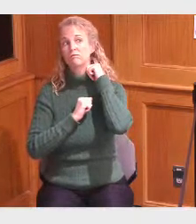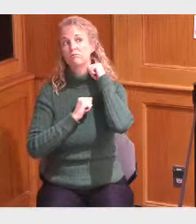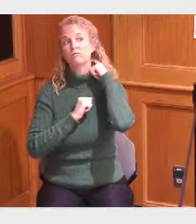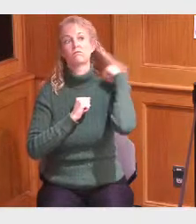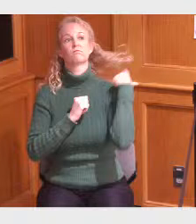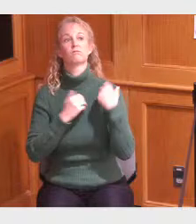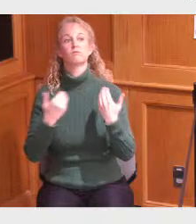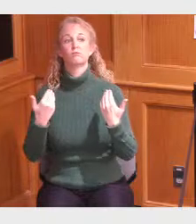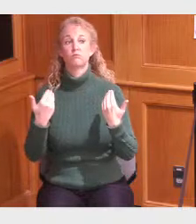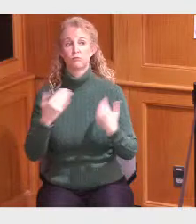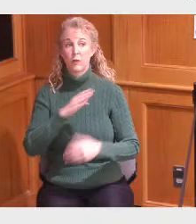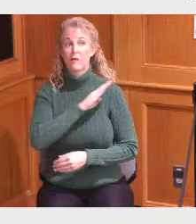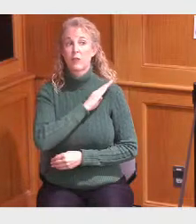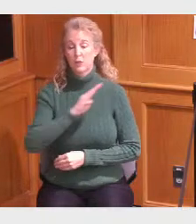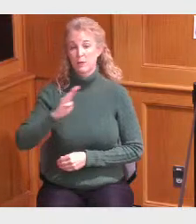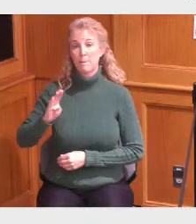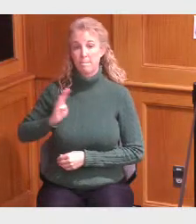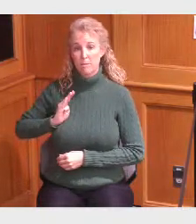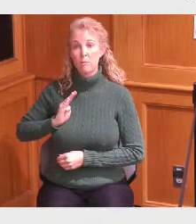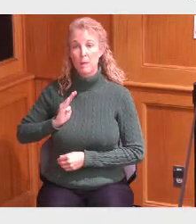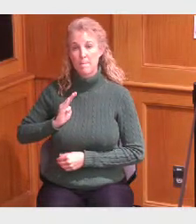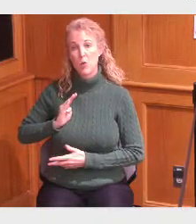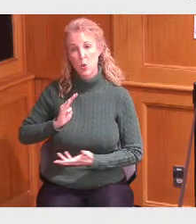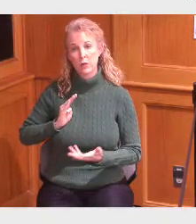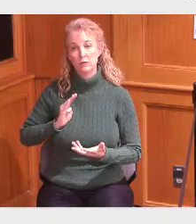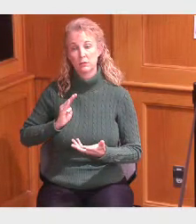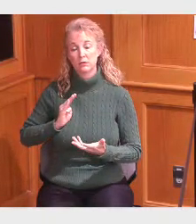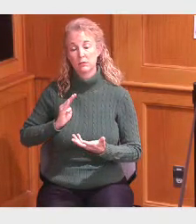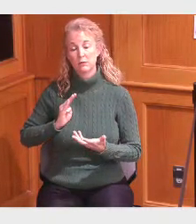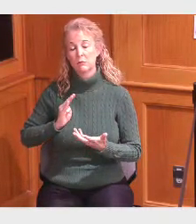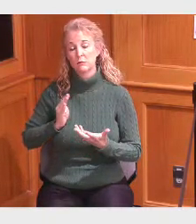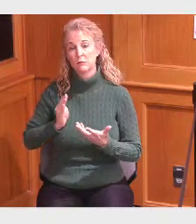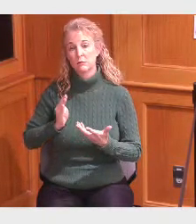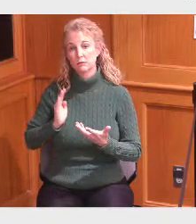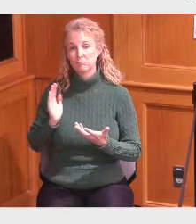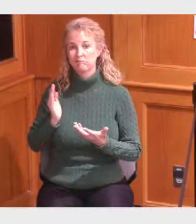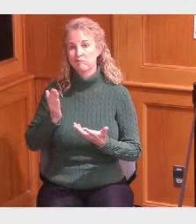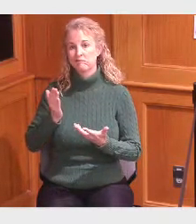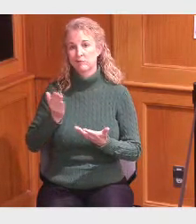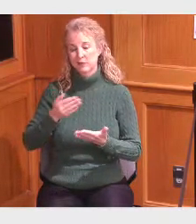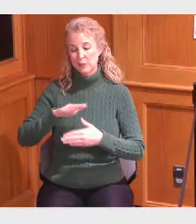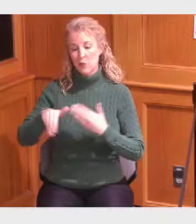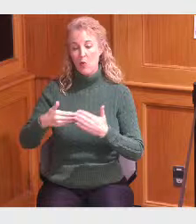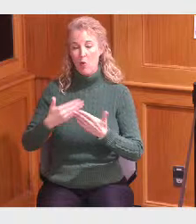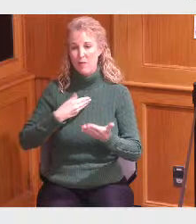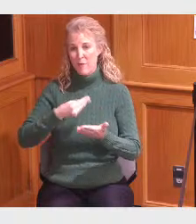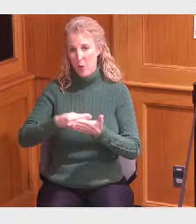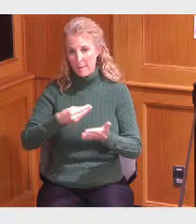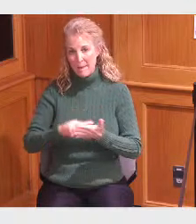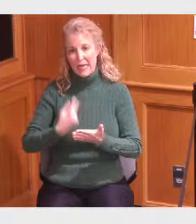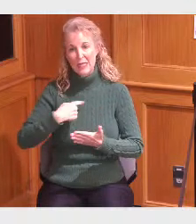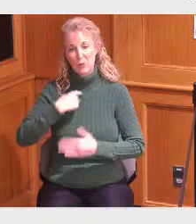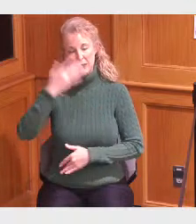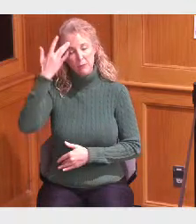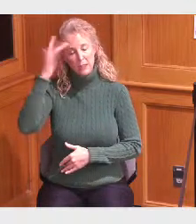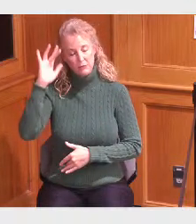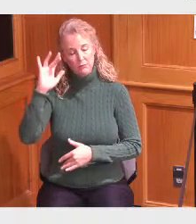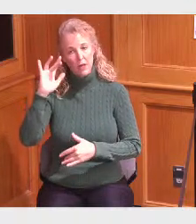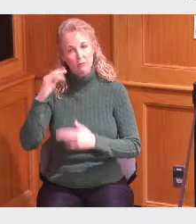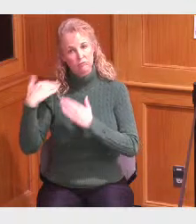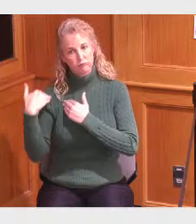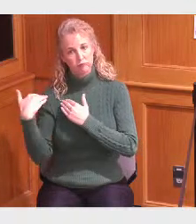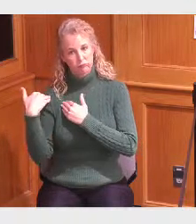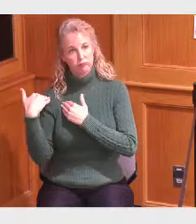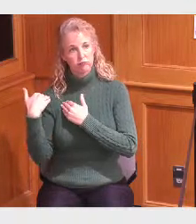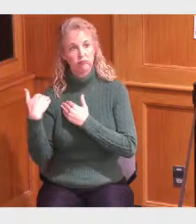We do have a board structure in place to ensure that we're governing the funds that we receive properly. There's a 9-member board. 5 members are elected